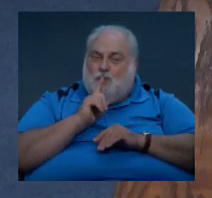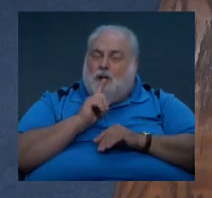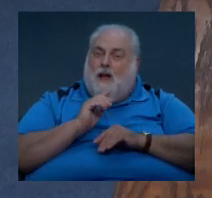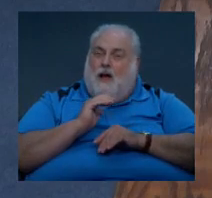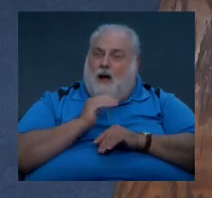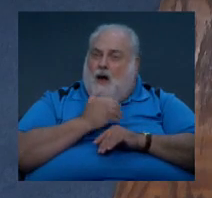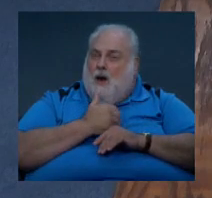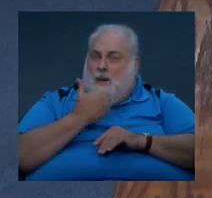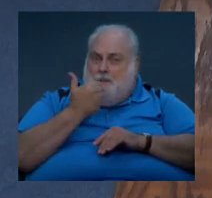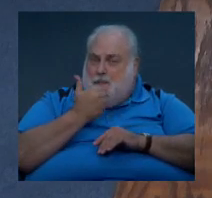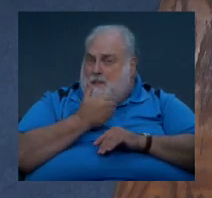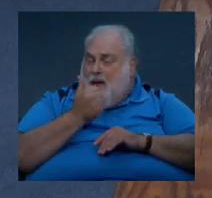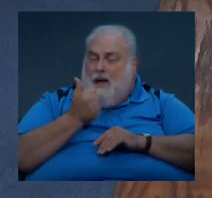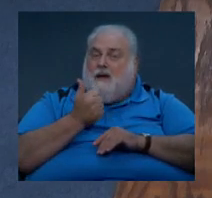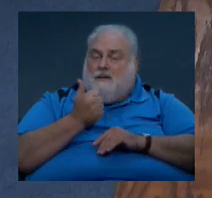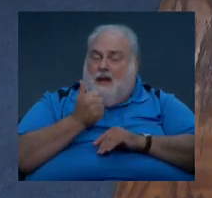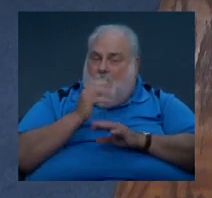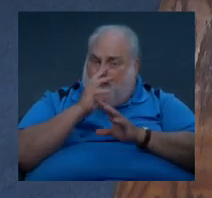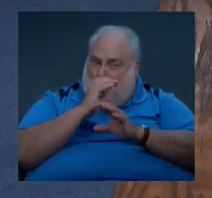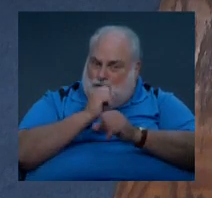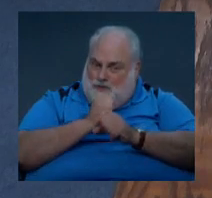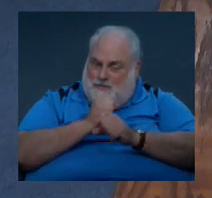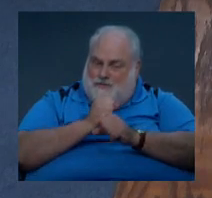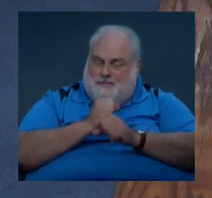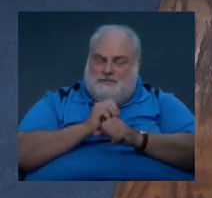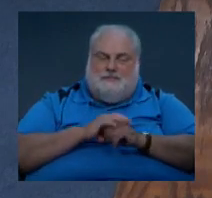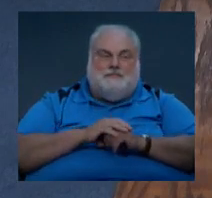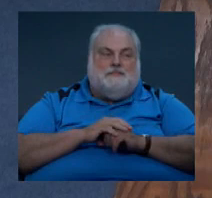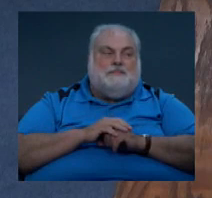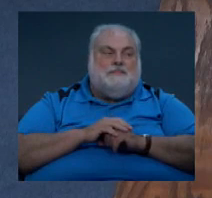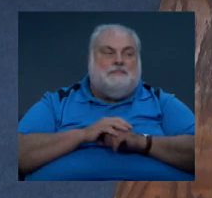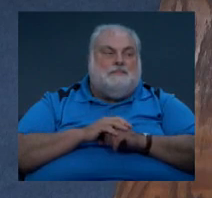our best amenities that we need to continue to support.